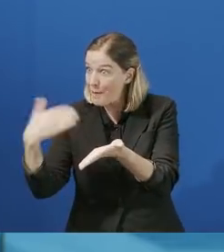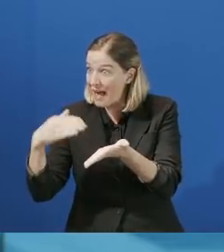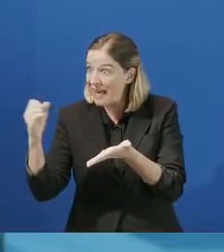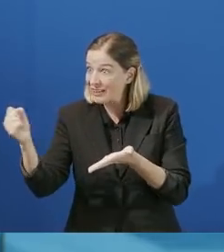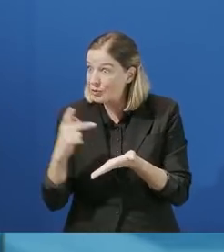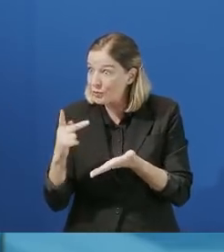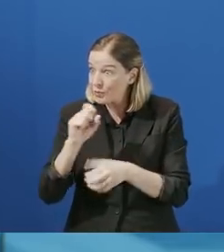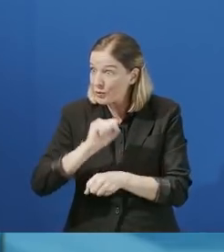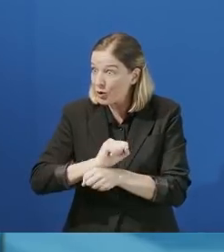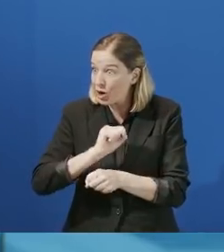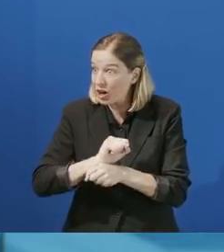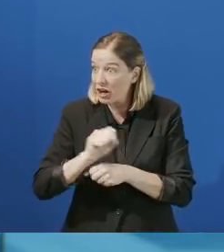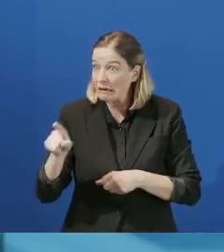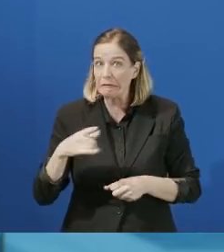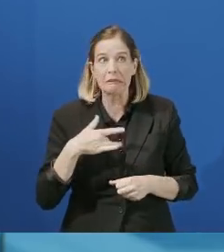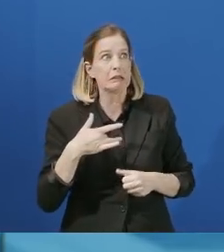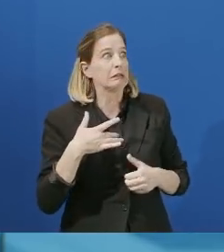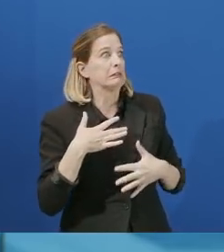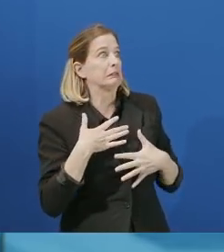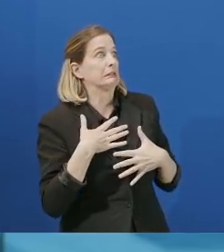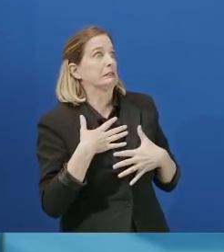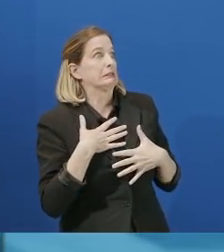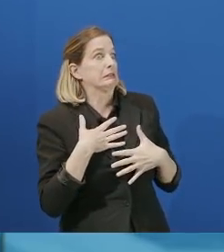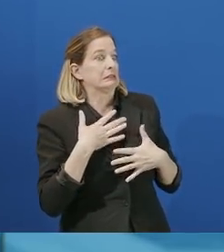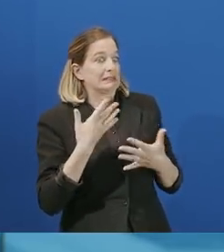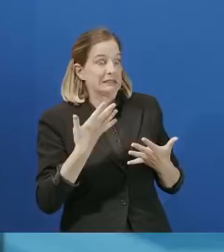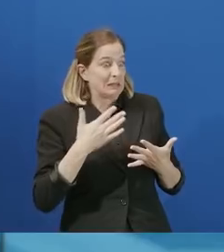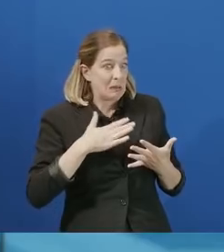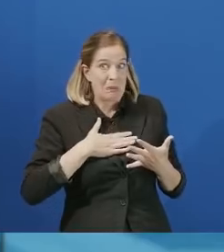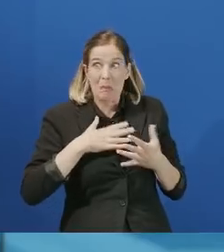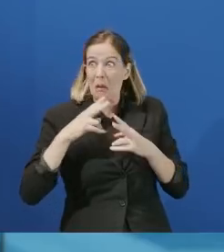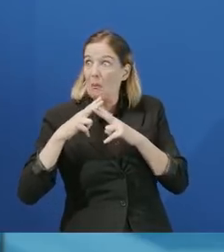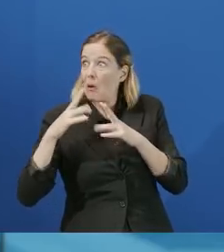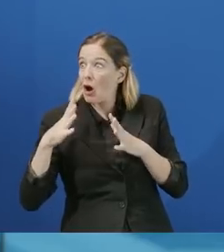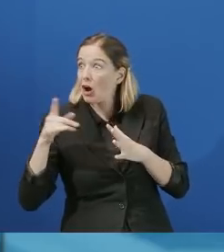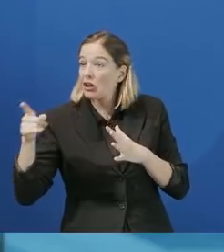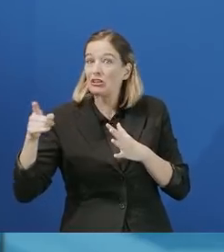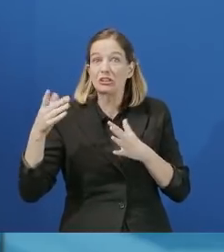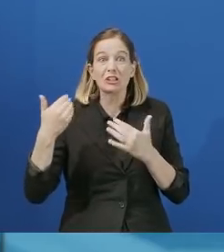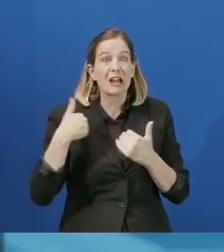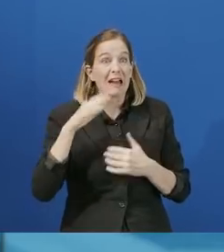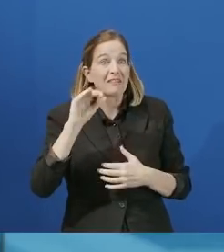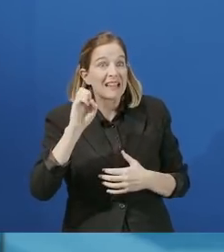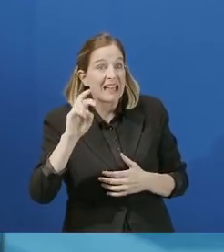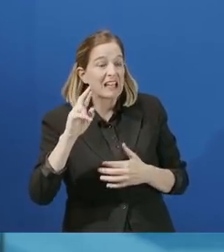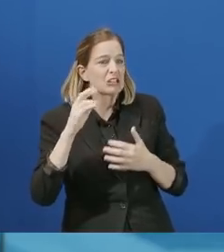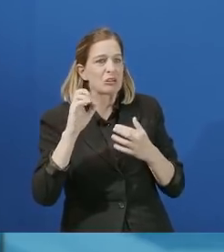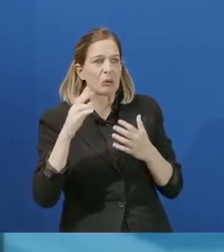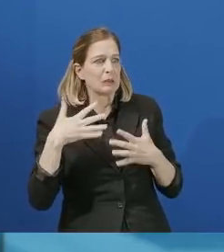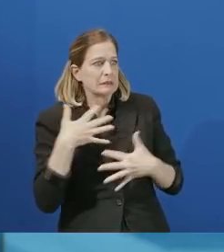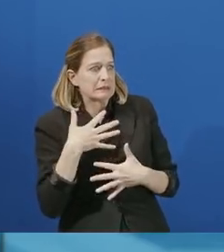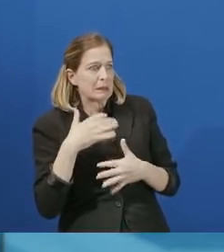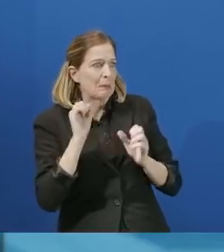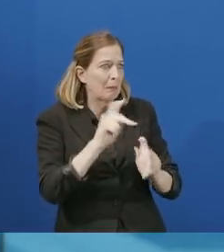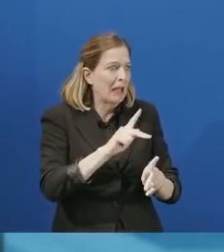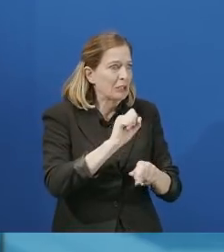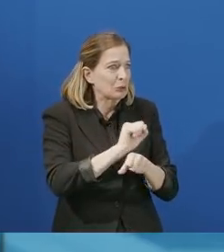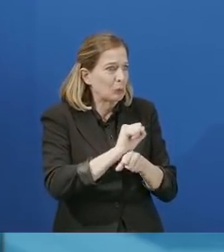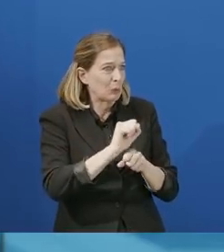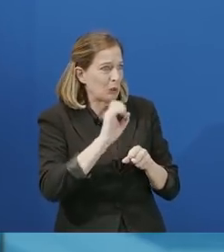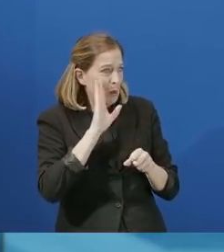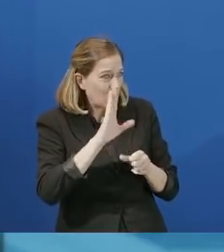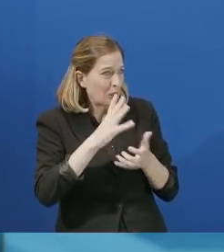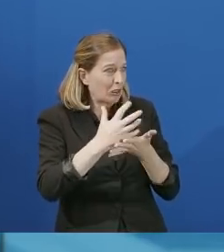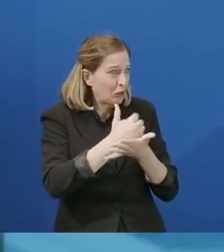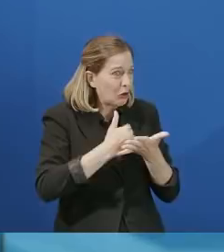their partner is a cancer patient. Are they still eligible for unemployment? What do you say to those people? So JJ, I'm going to restate your question because I don't